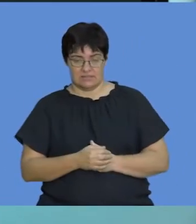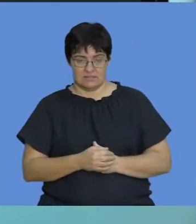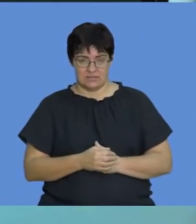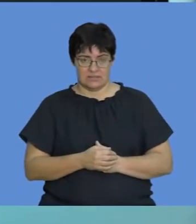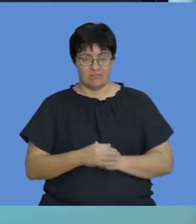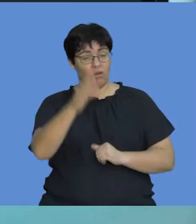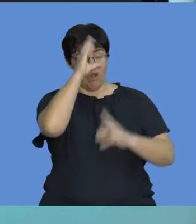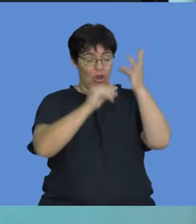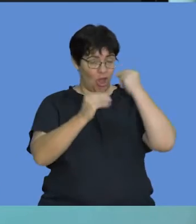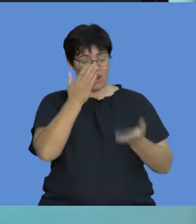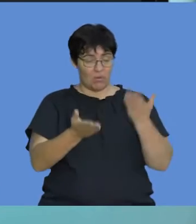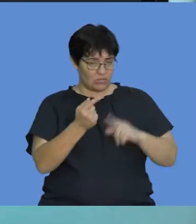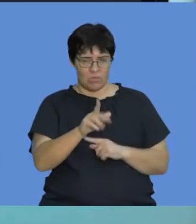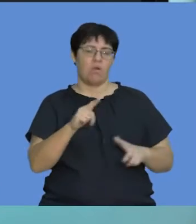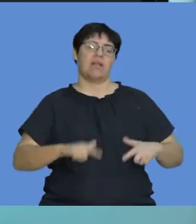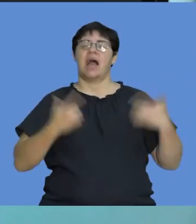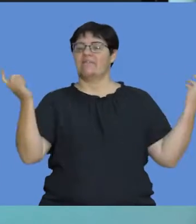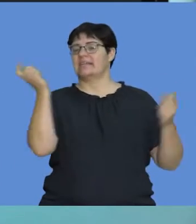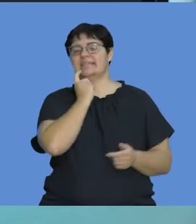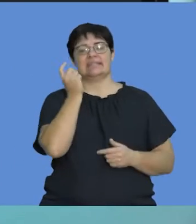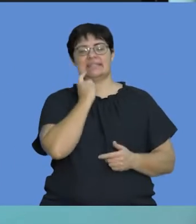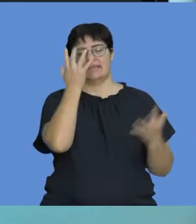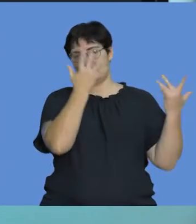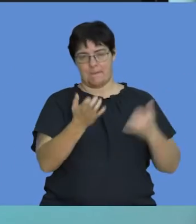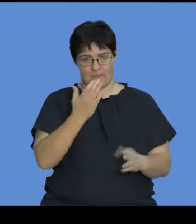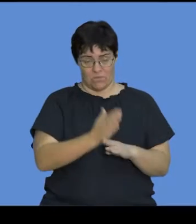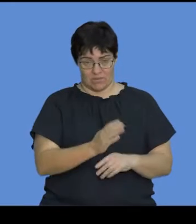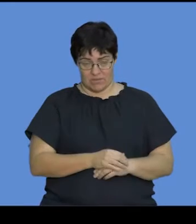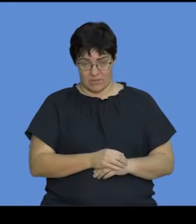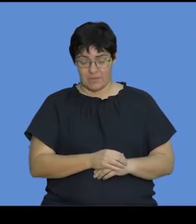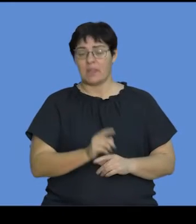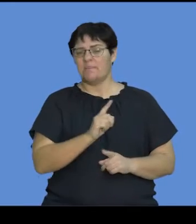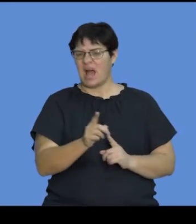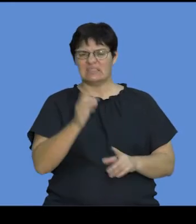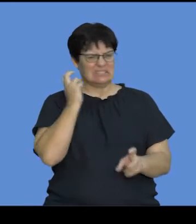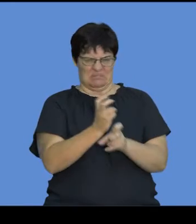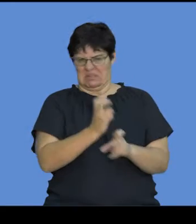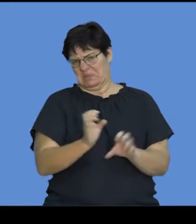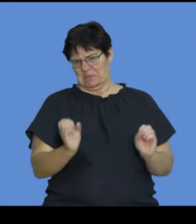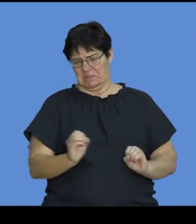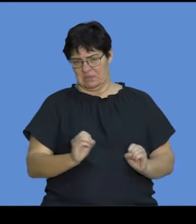the equation, it's going to make your life a lot easier, but it's not a difficult one to remember. So,